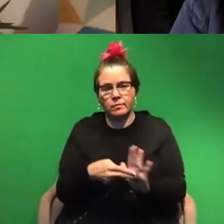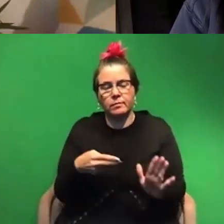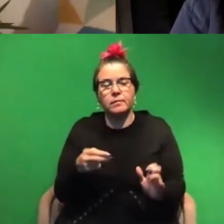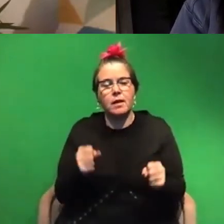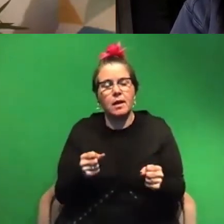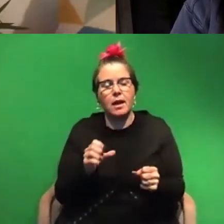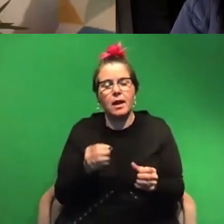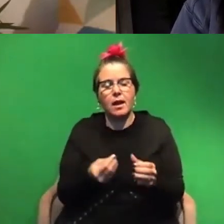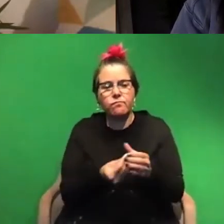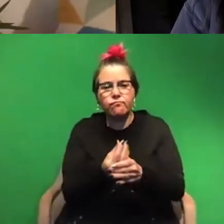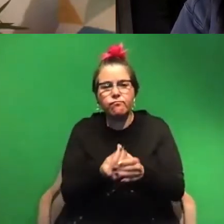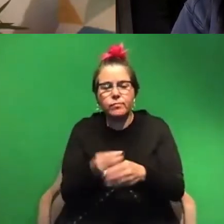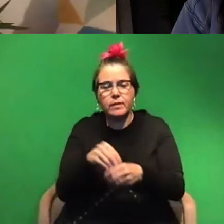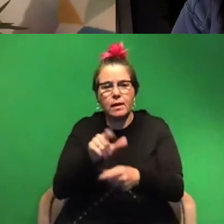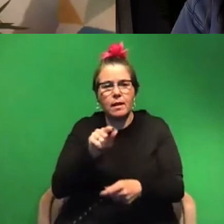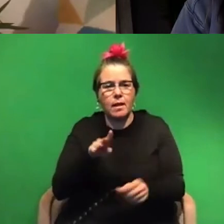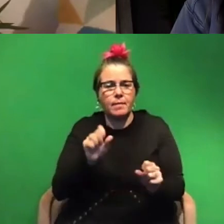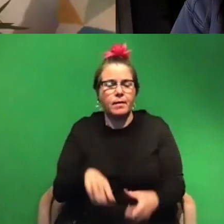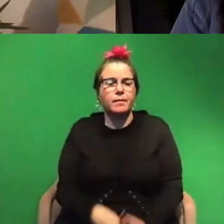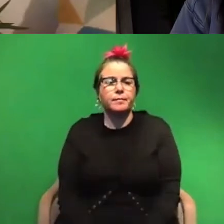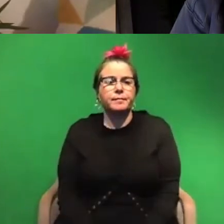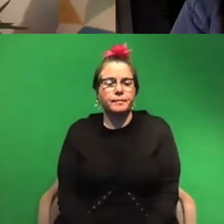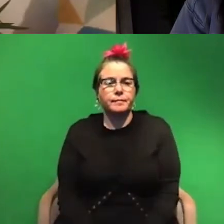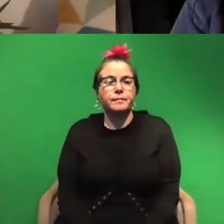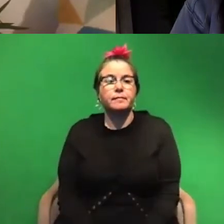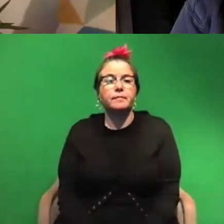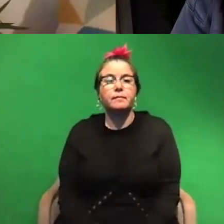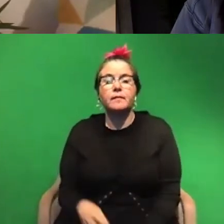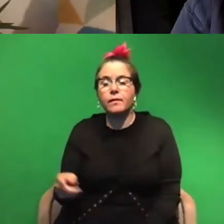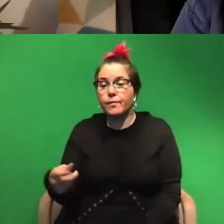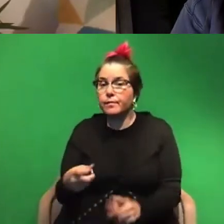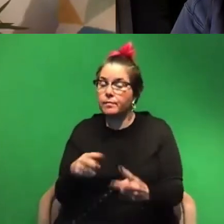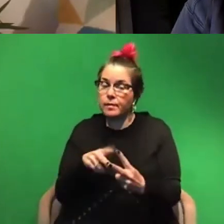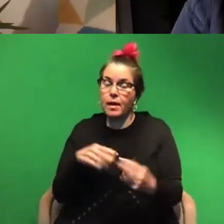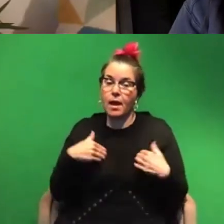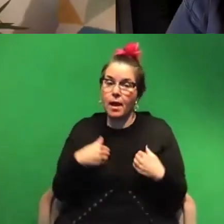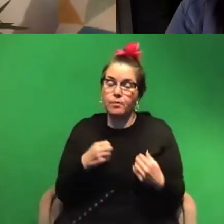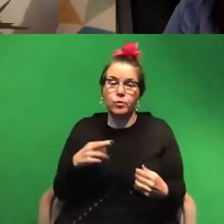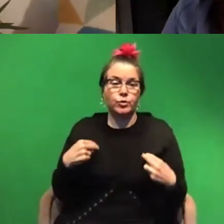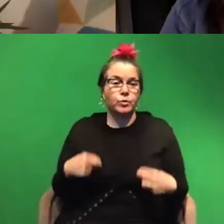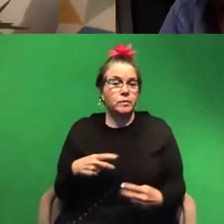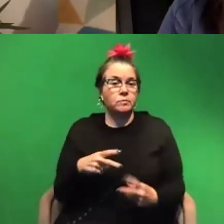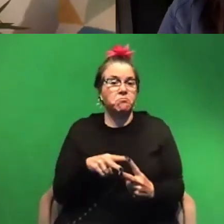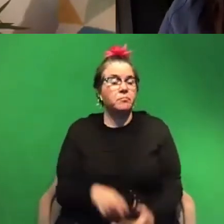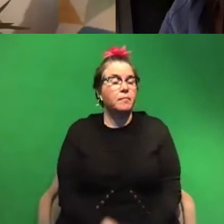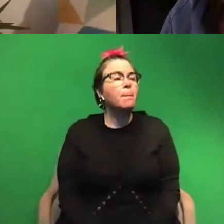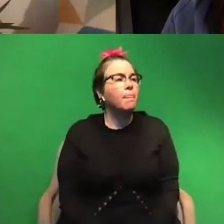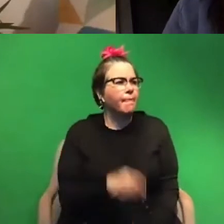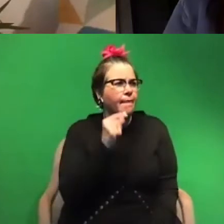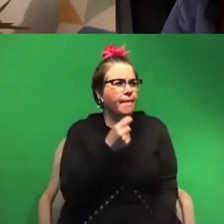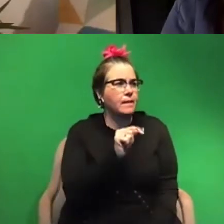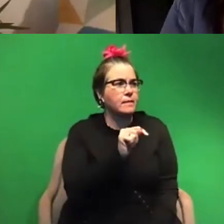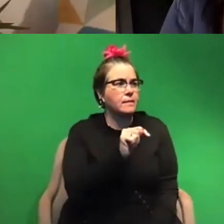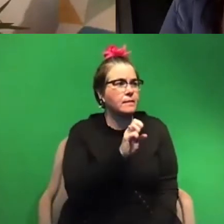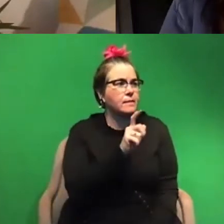those viruses that you isolate from animals or from humans. Cool. Teddy and Amelia would like